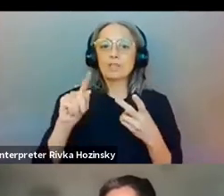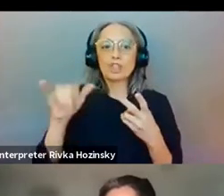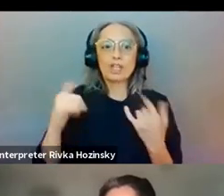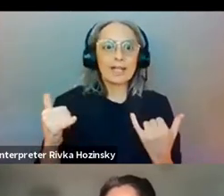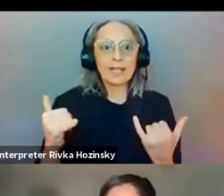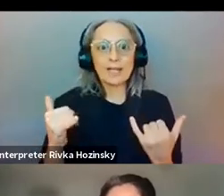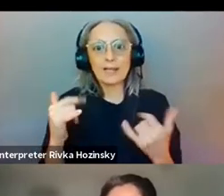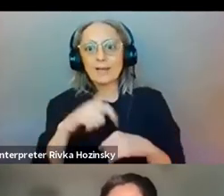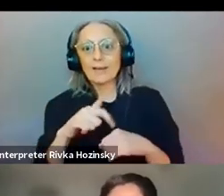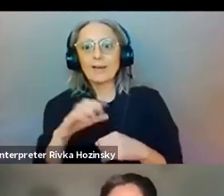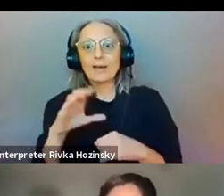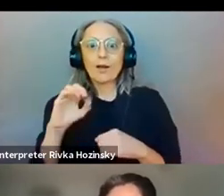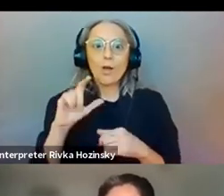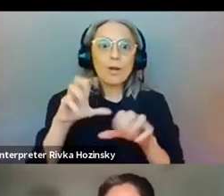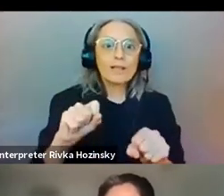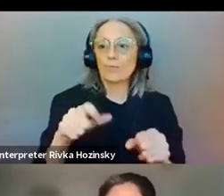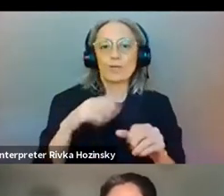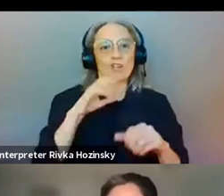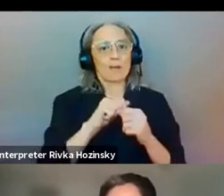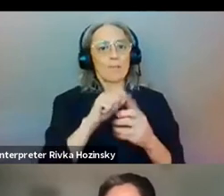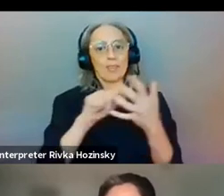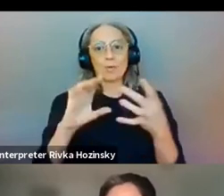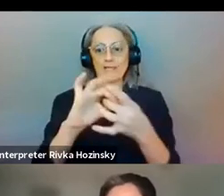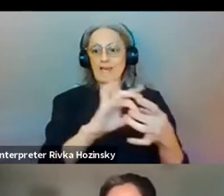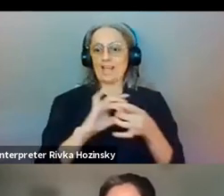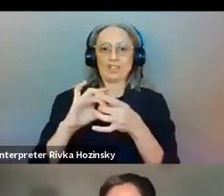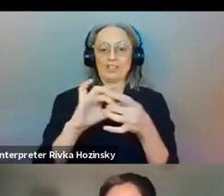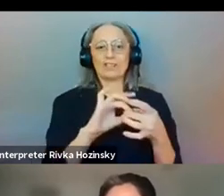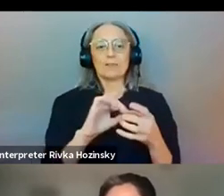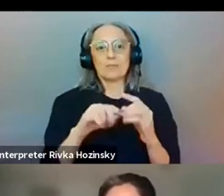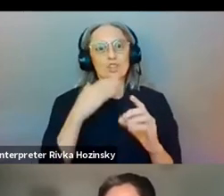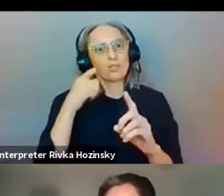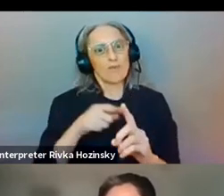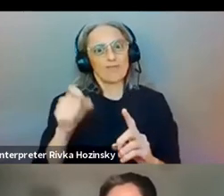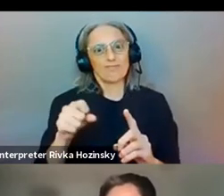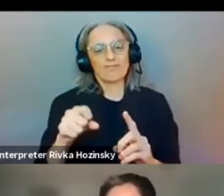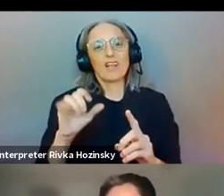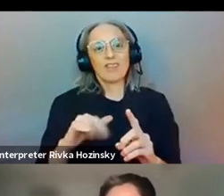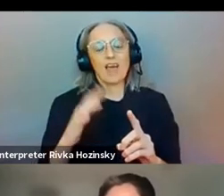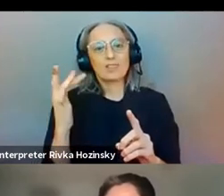modernity and colonialism, right? But that is a good point. That's why